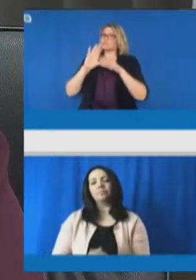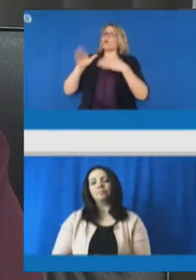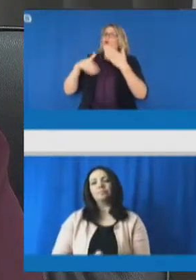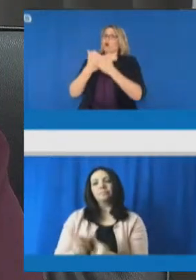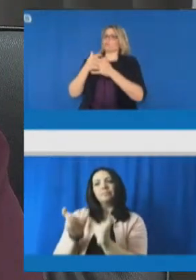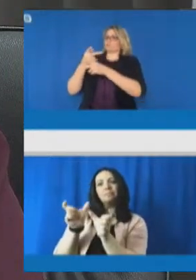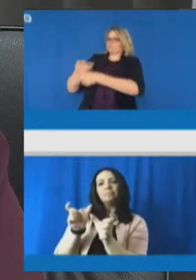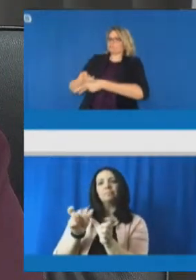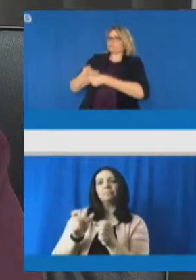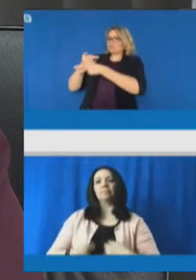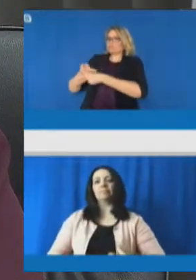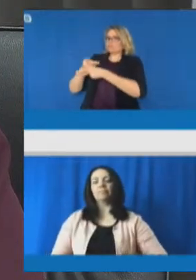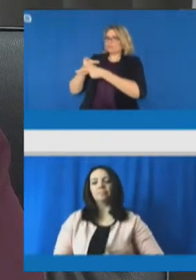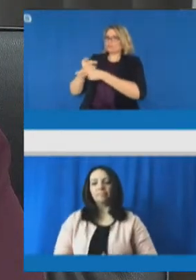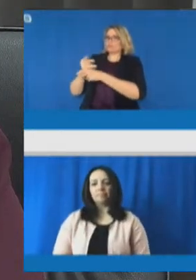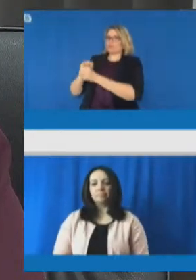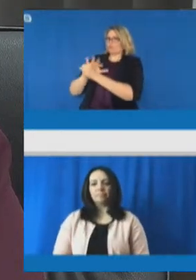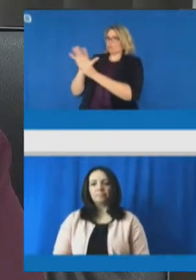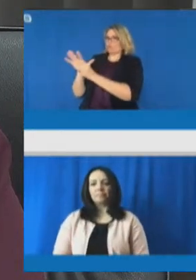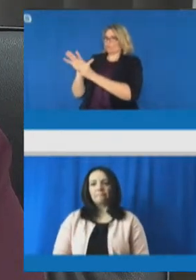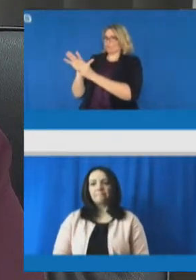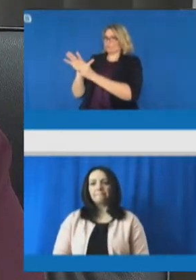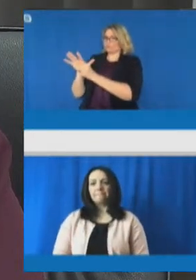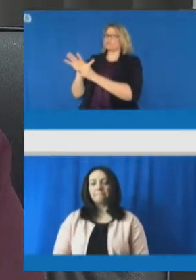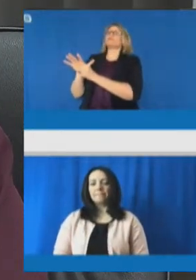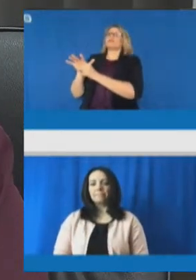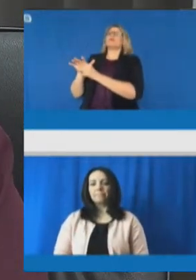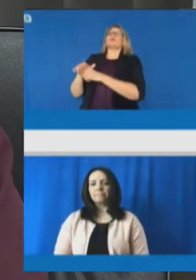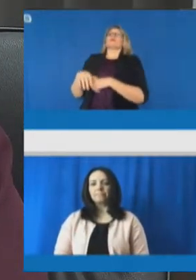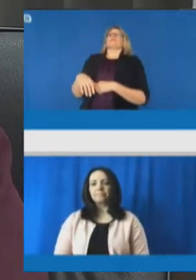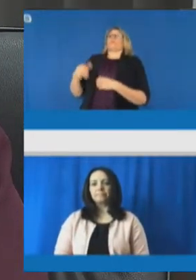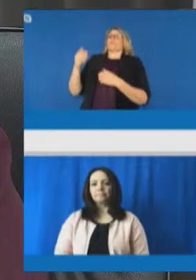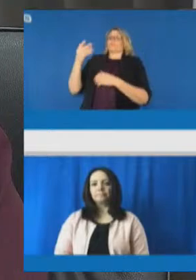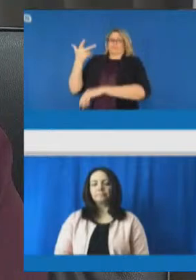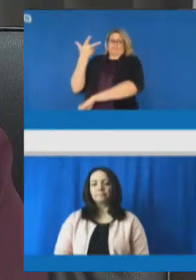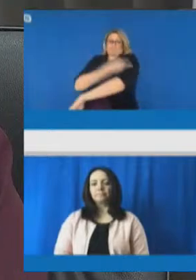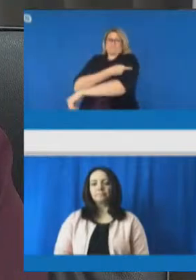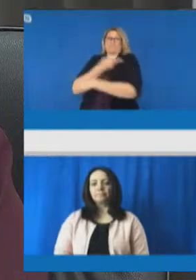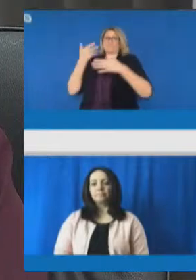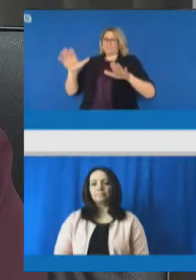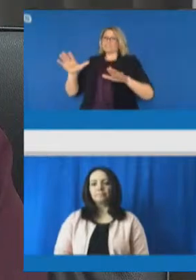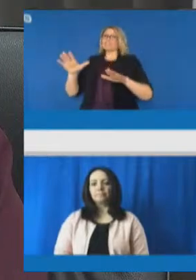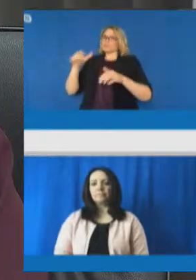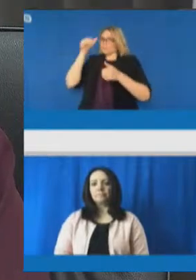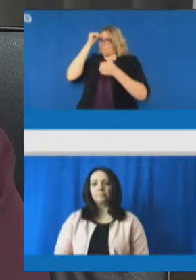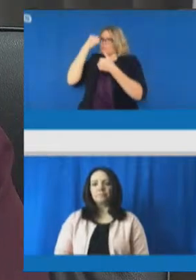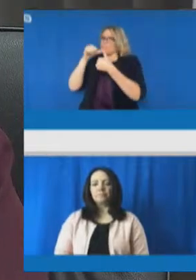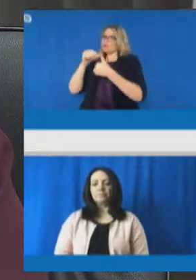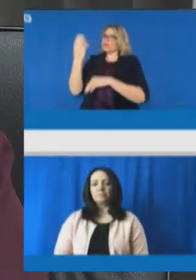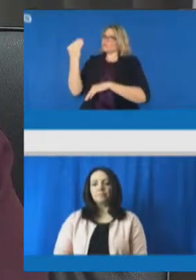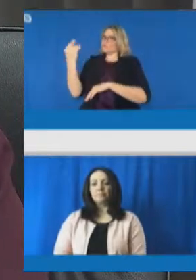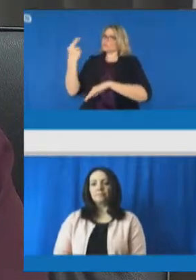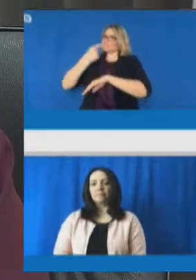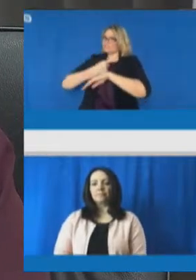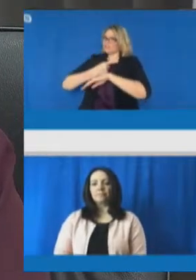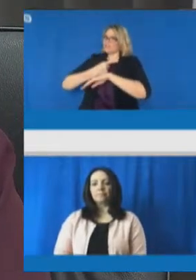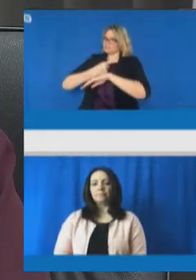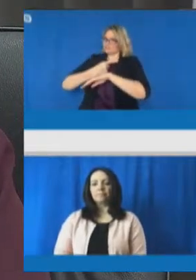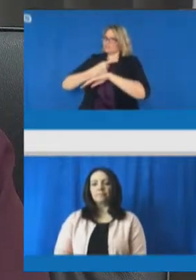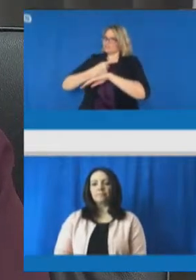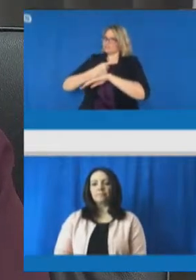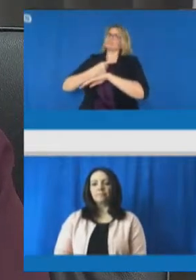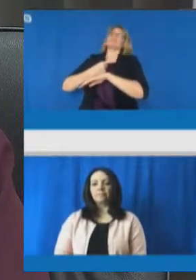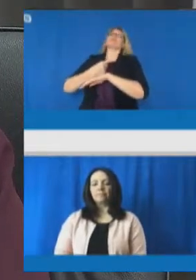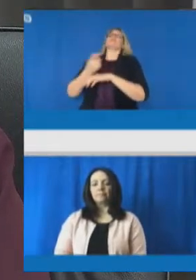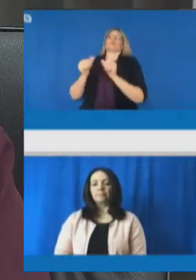physical distance between themselves and others when possible. We must all watch for symptoms of COVID-19 and stay home from work or school when